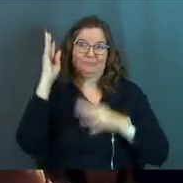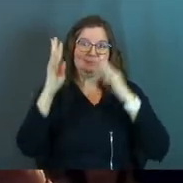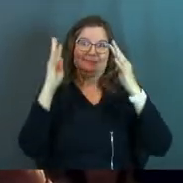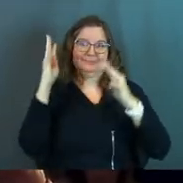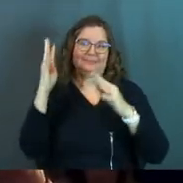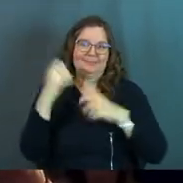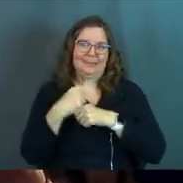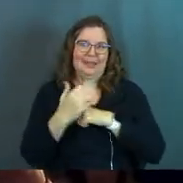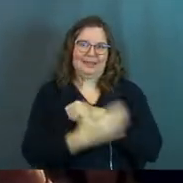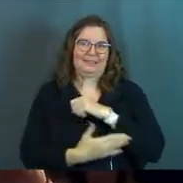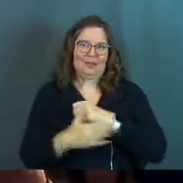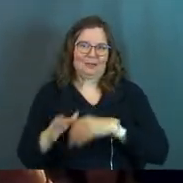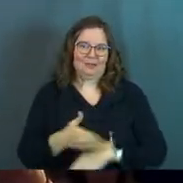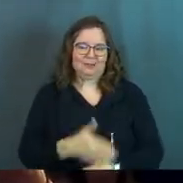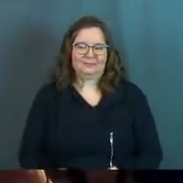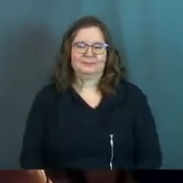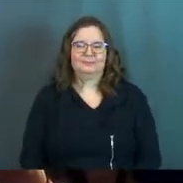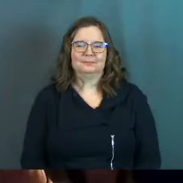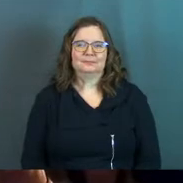the wisdom.